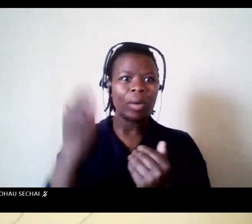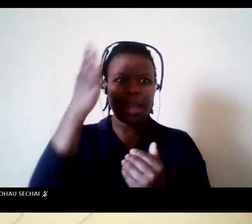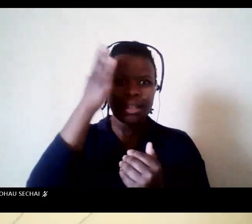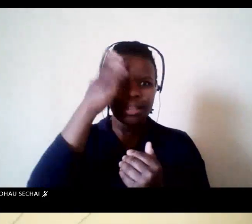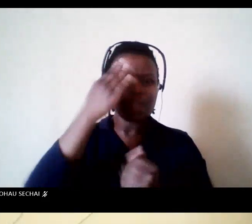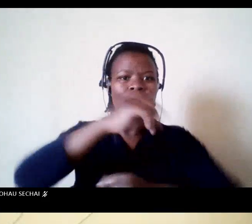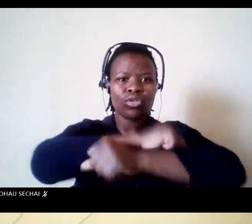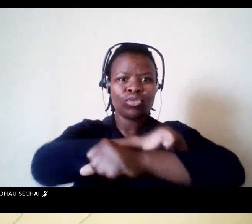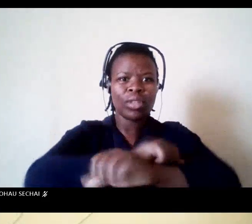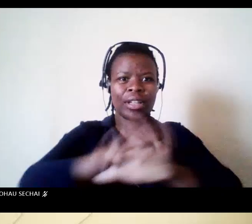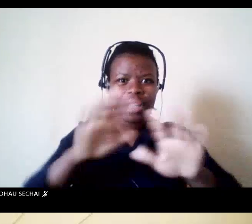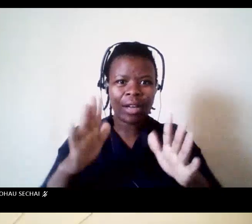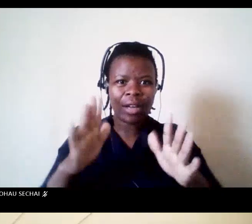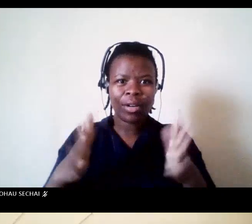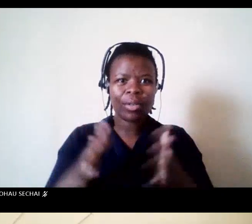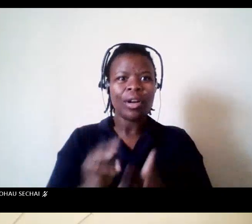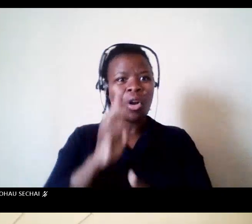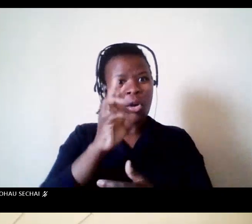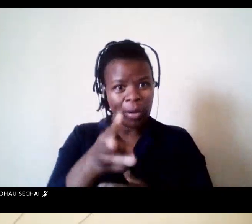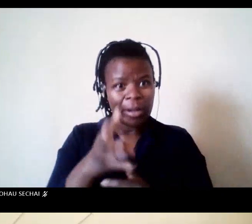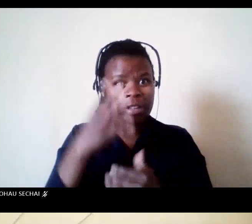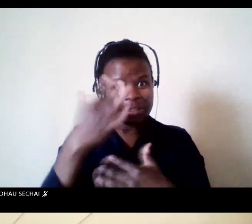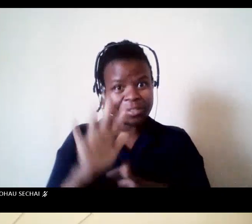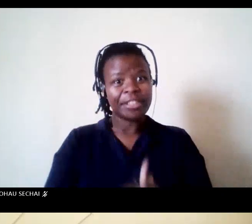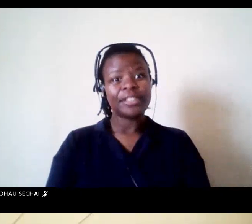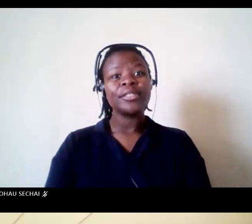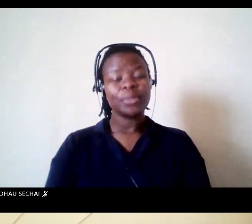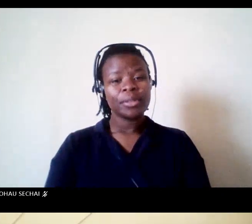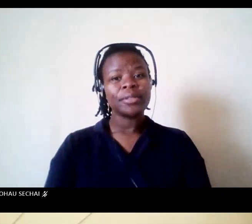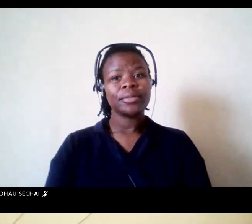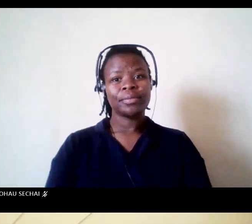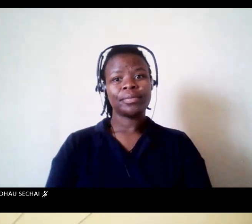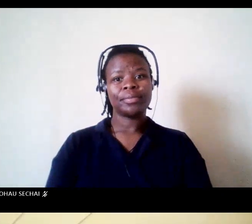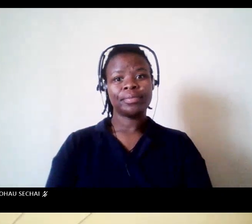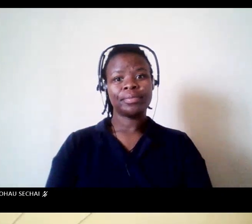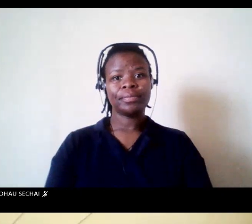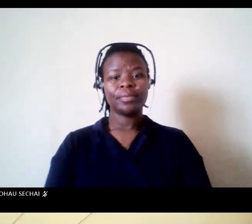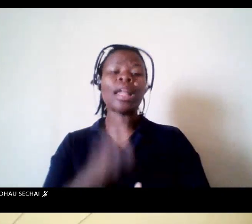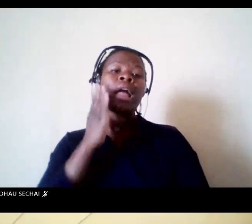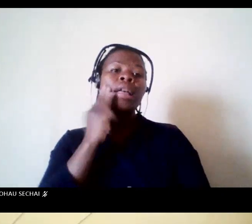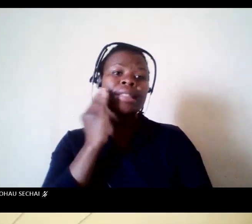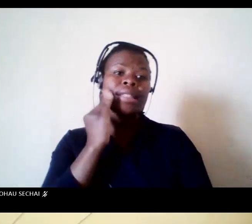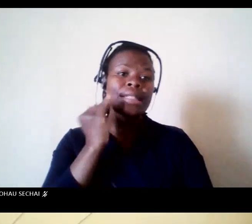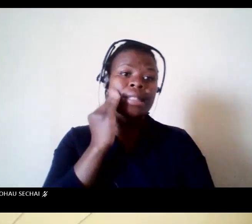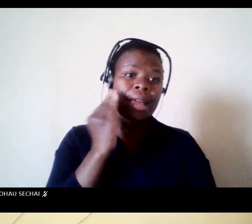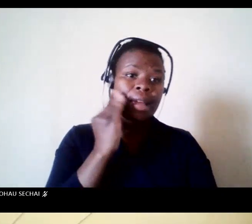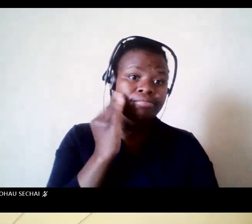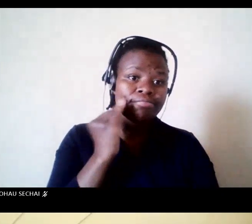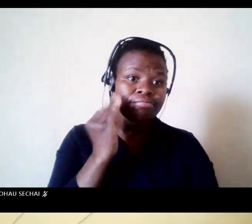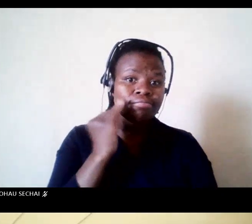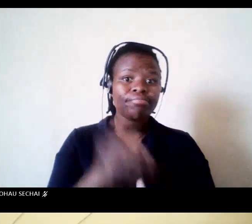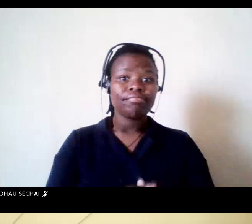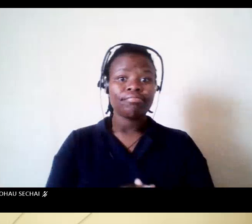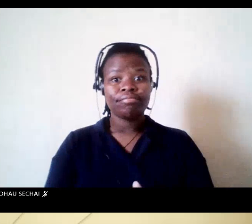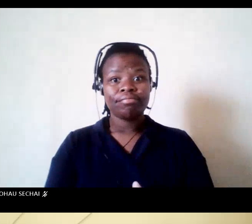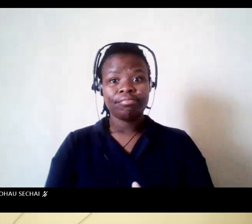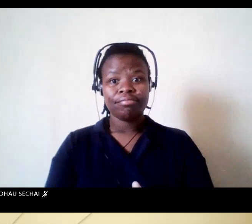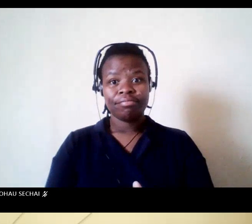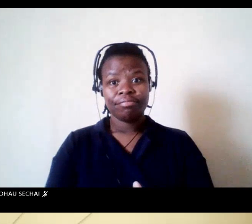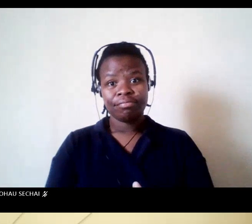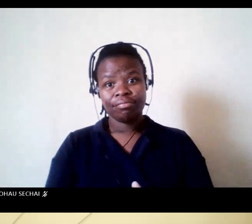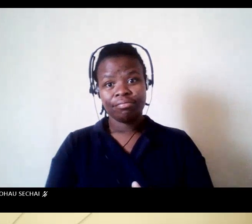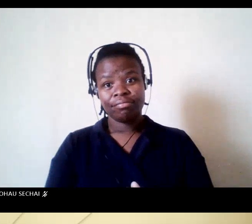content after we finish on the Tuesday. Can I just say something else to Cedric? Because I feel like I'm using this space to